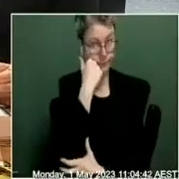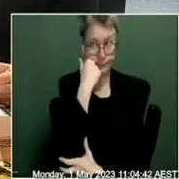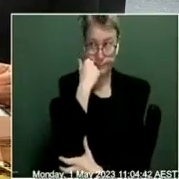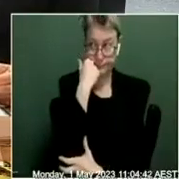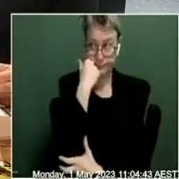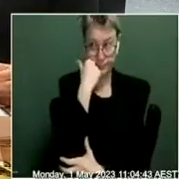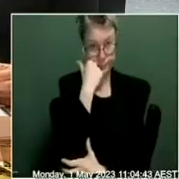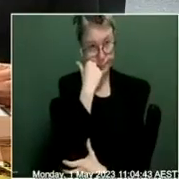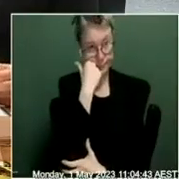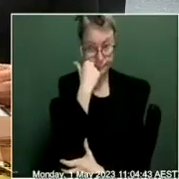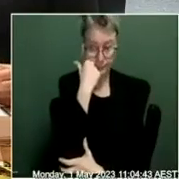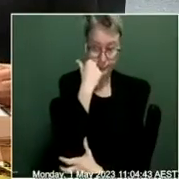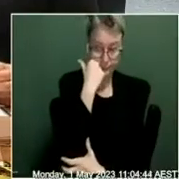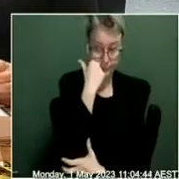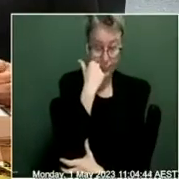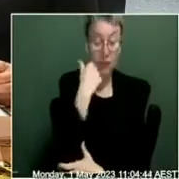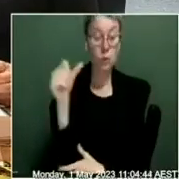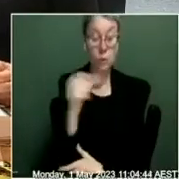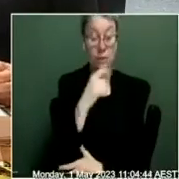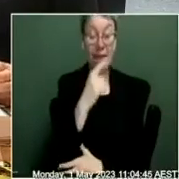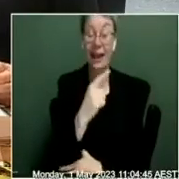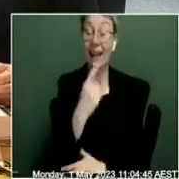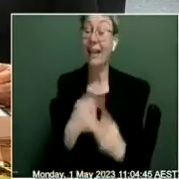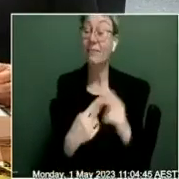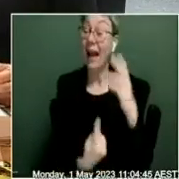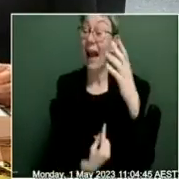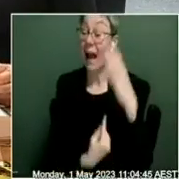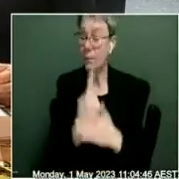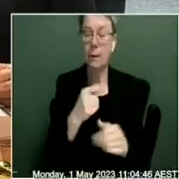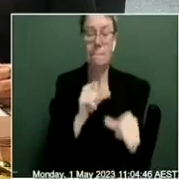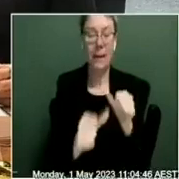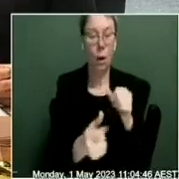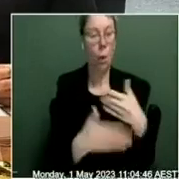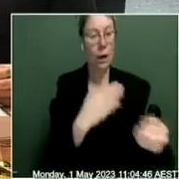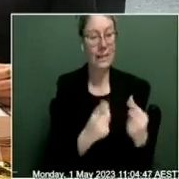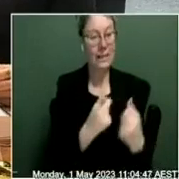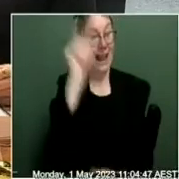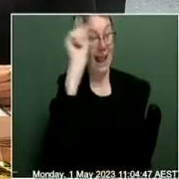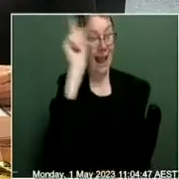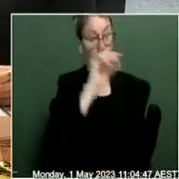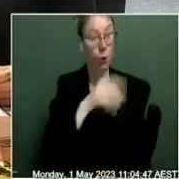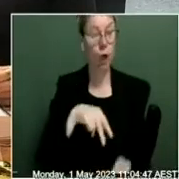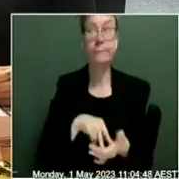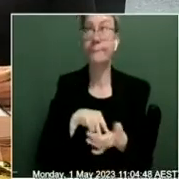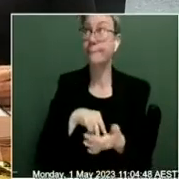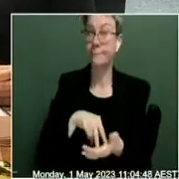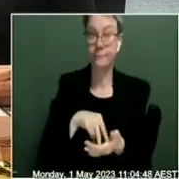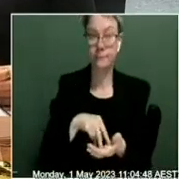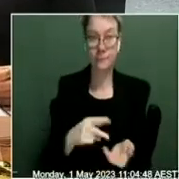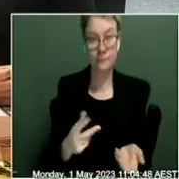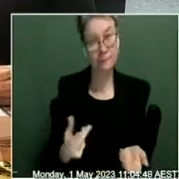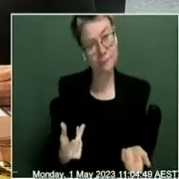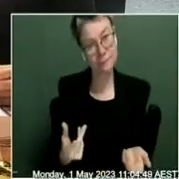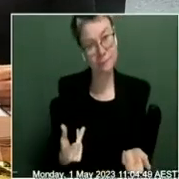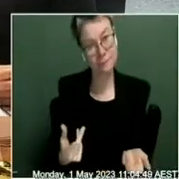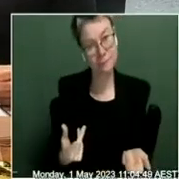been. So they recommended to be guided by the offence data in terms of setting up the health-led